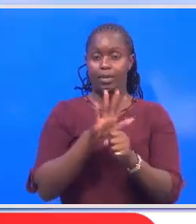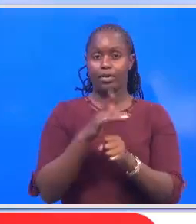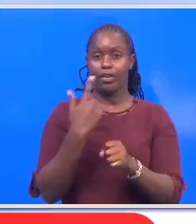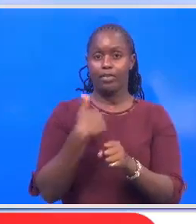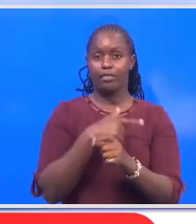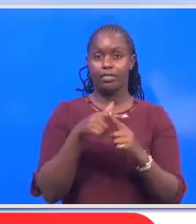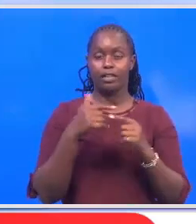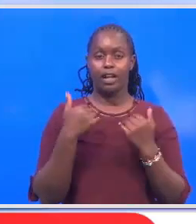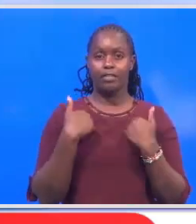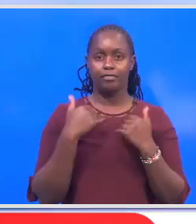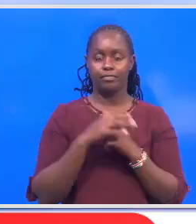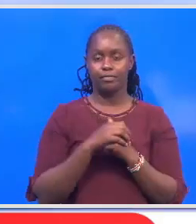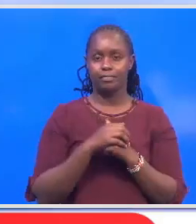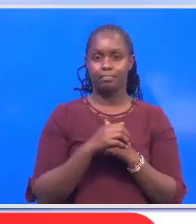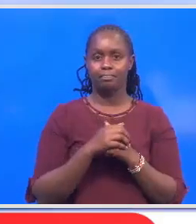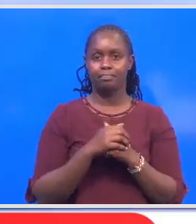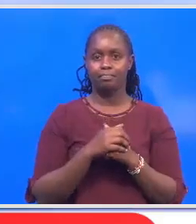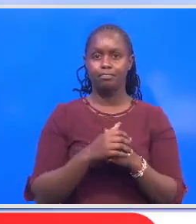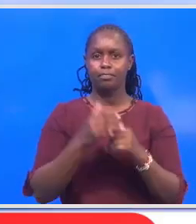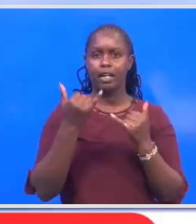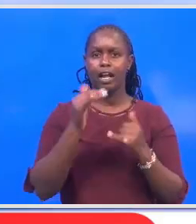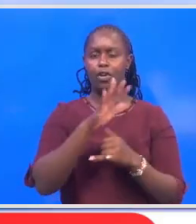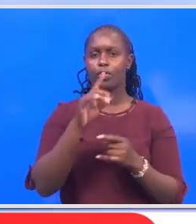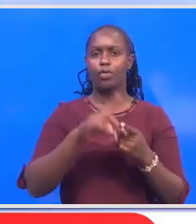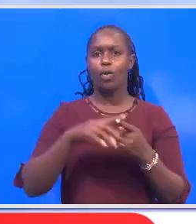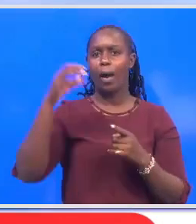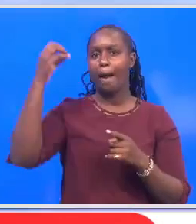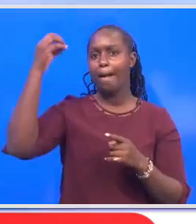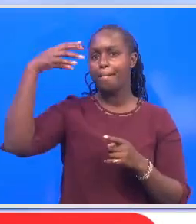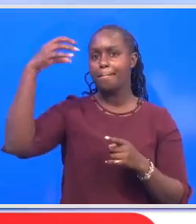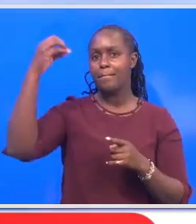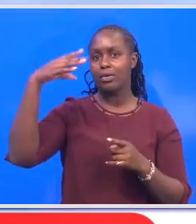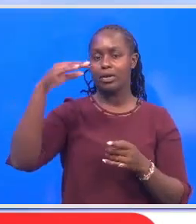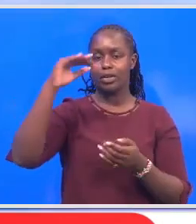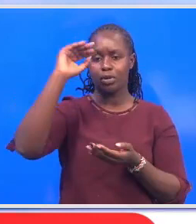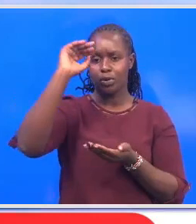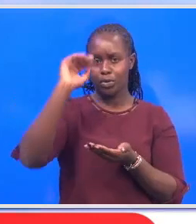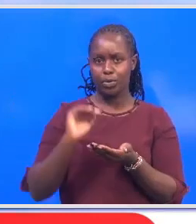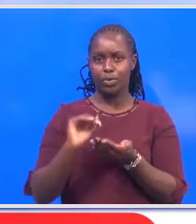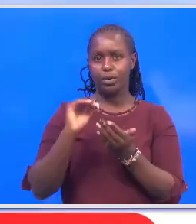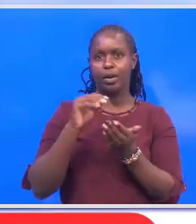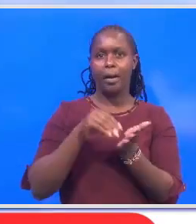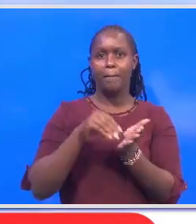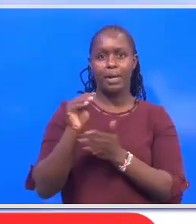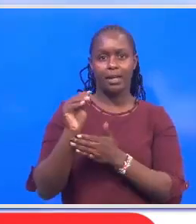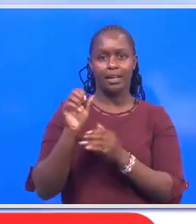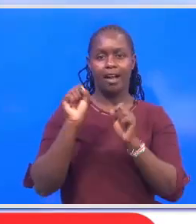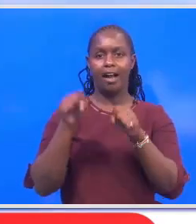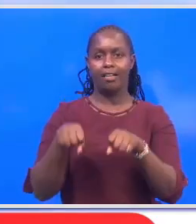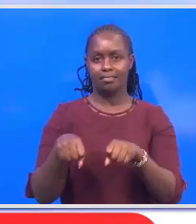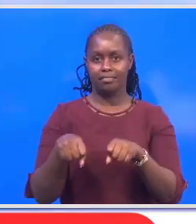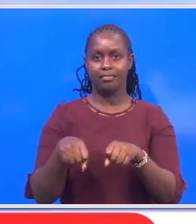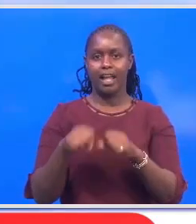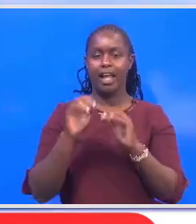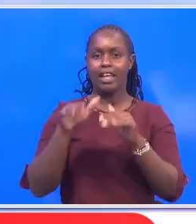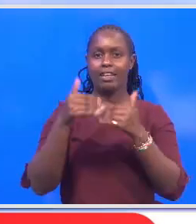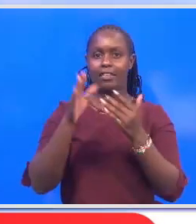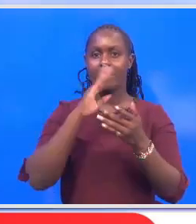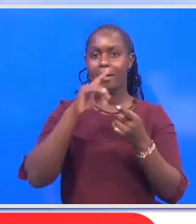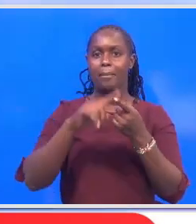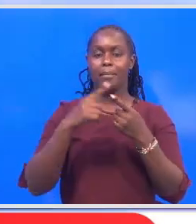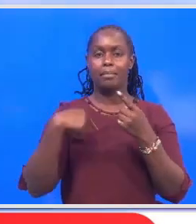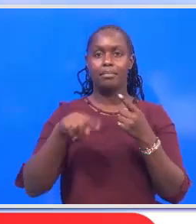Now, it so happens that your electricity bill is likely to reduce in the next month, given the advancements in